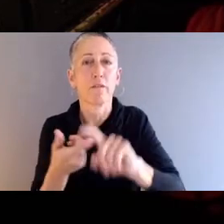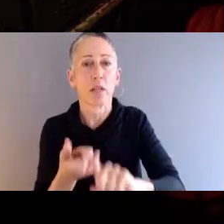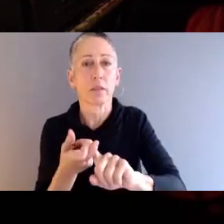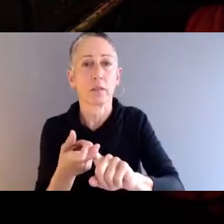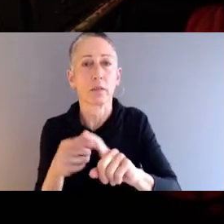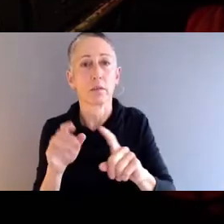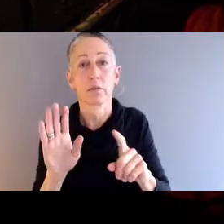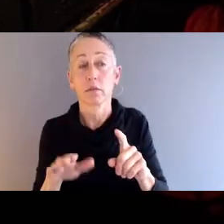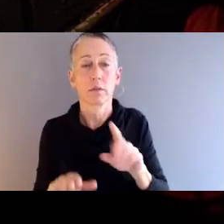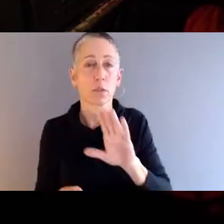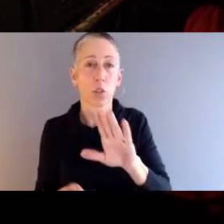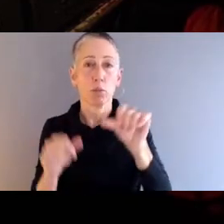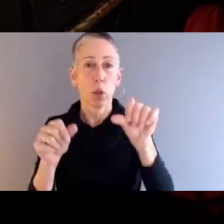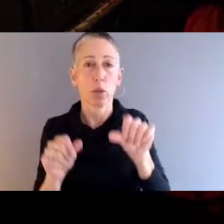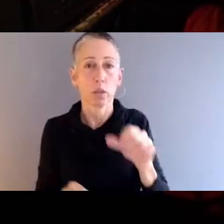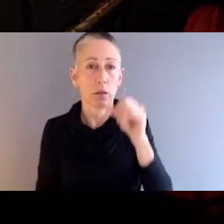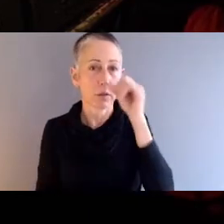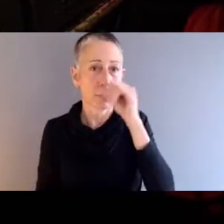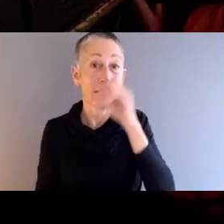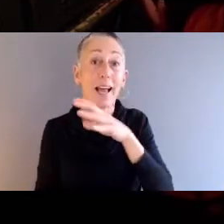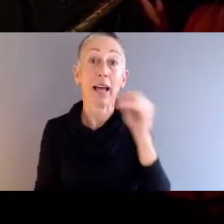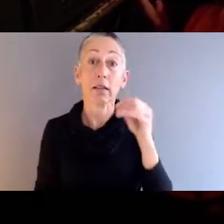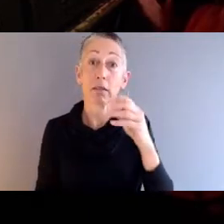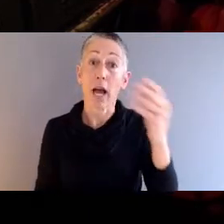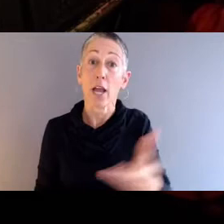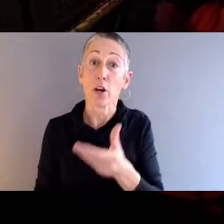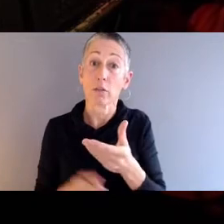so good. And then hire her for your next show. Bam.